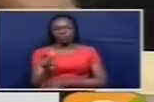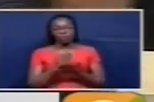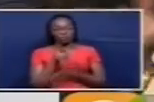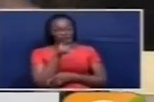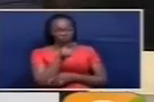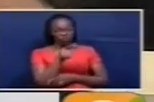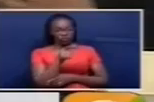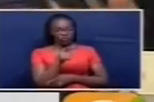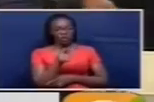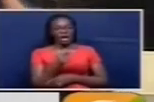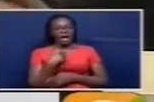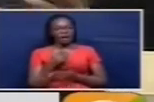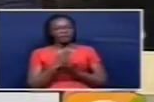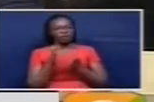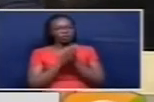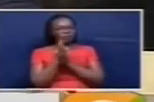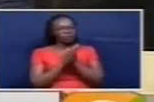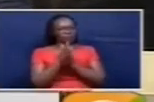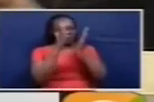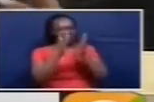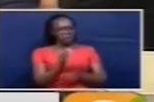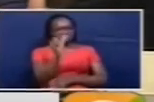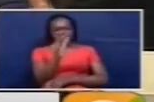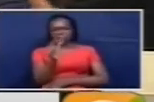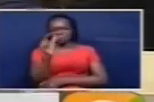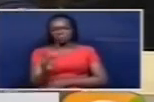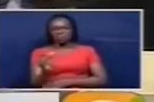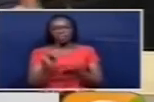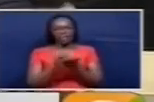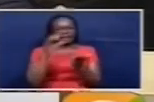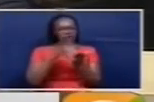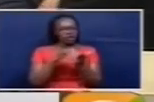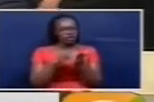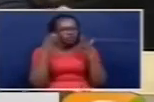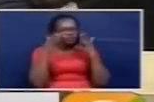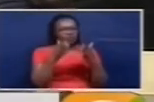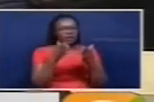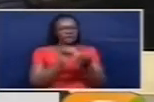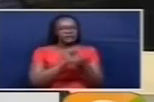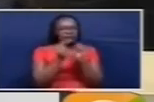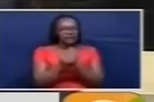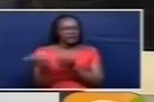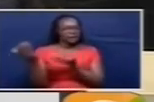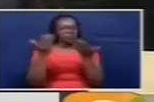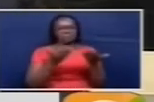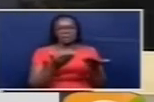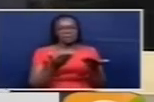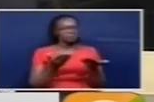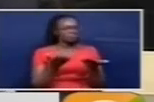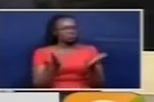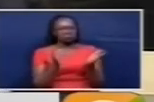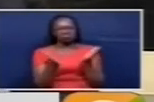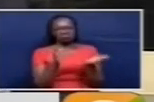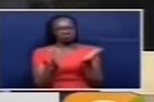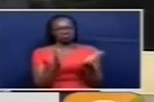There's a lot of hype around the personality, but the issues that you intend to tackle and the change that you intend to bring is not really well